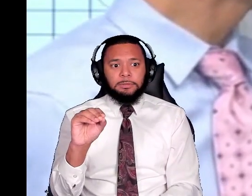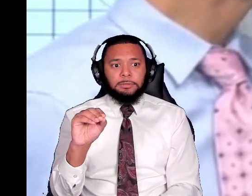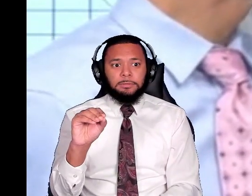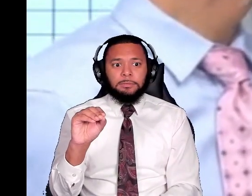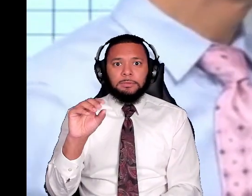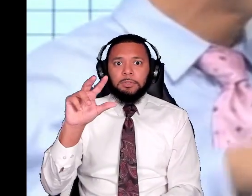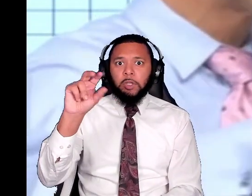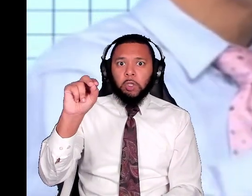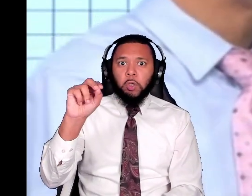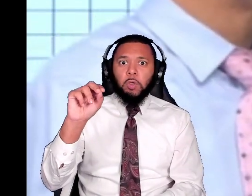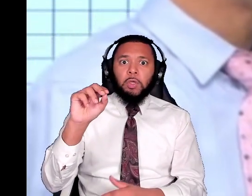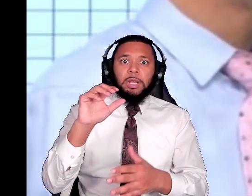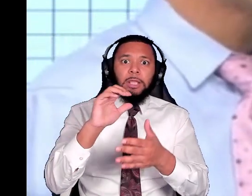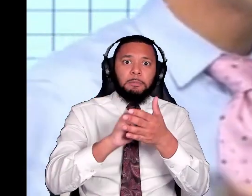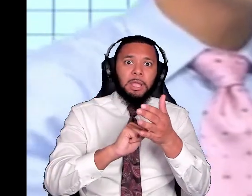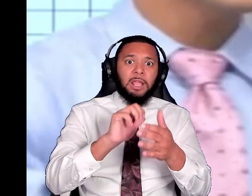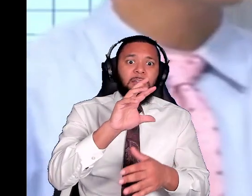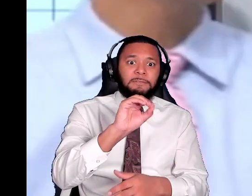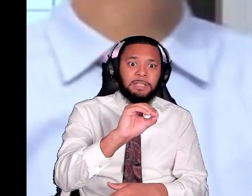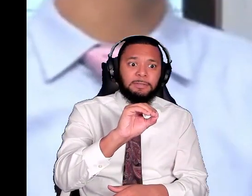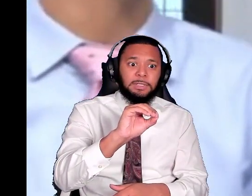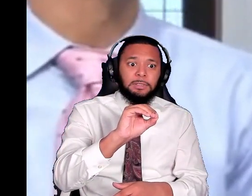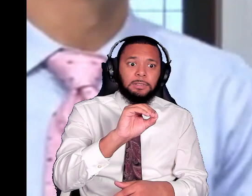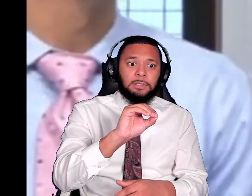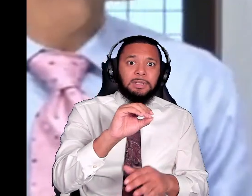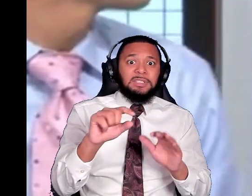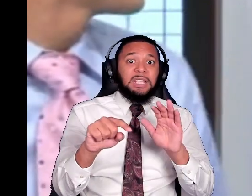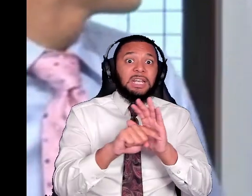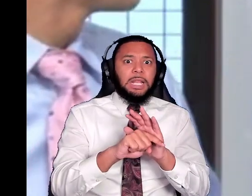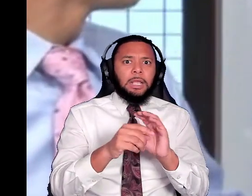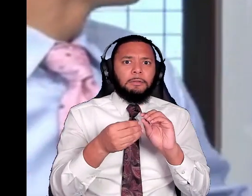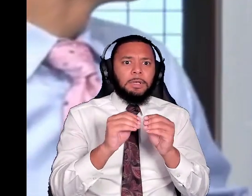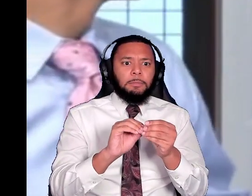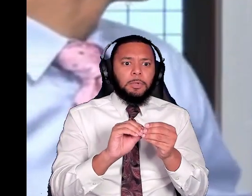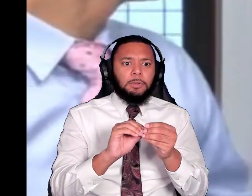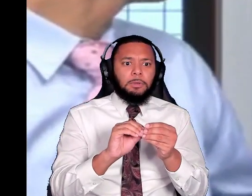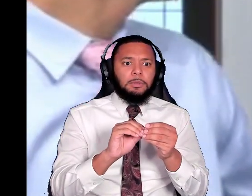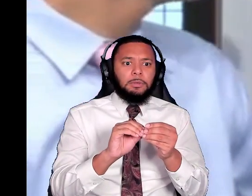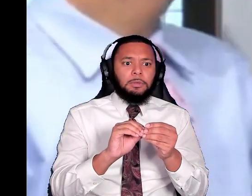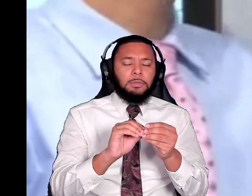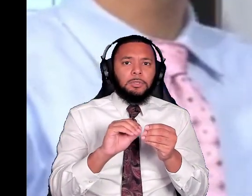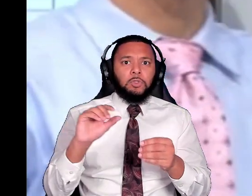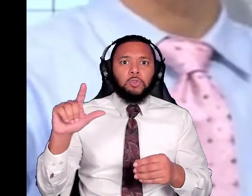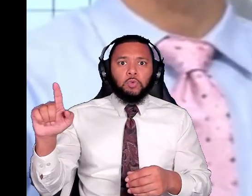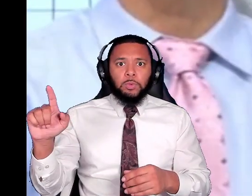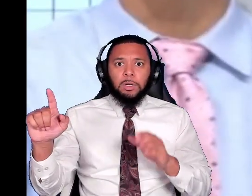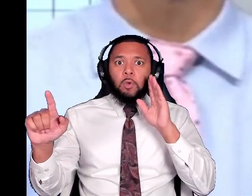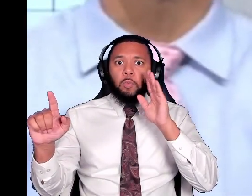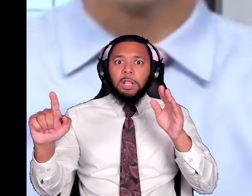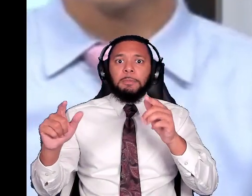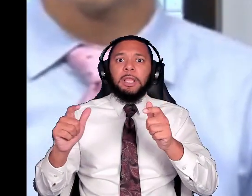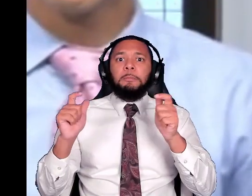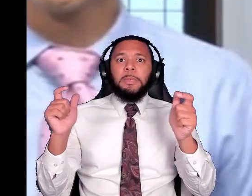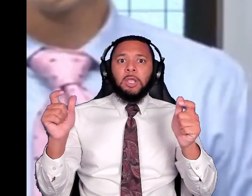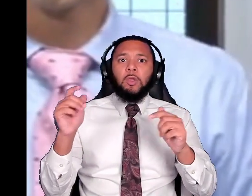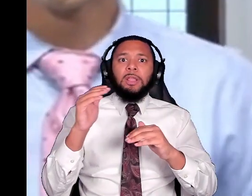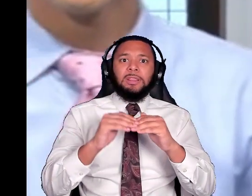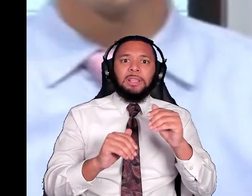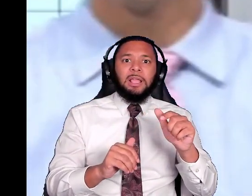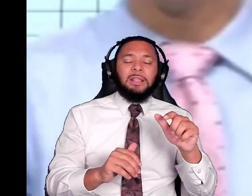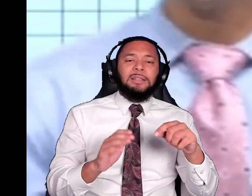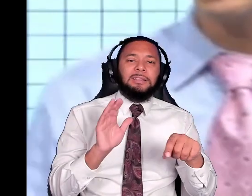30 minus 50 is a negative number. So 21 will be bigger than that negative